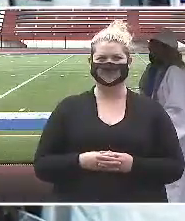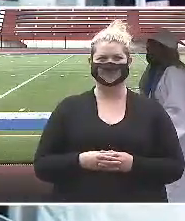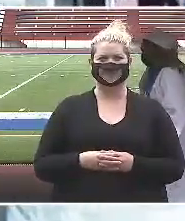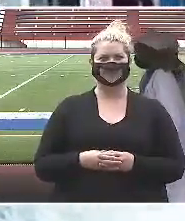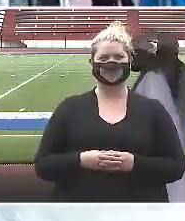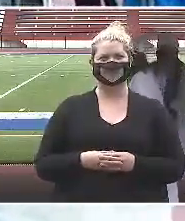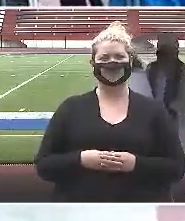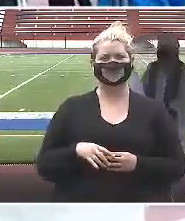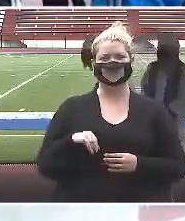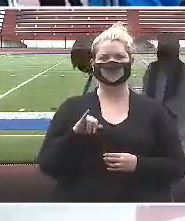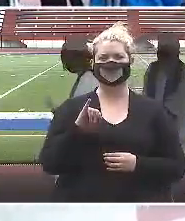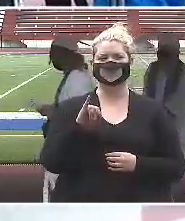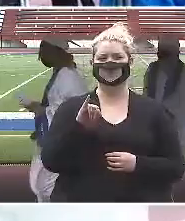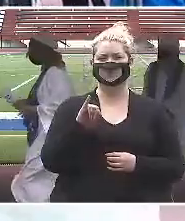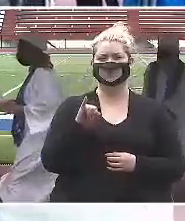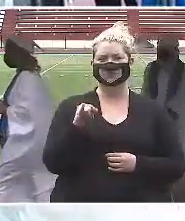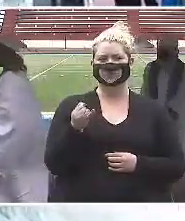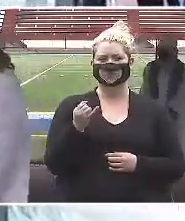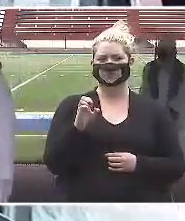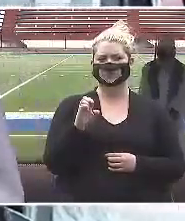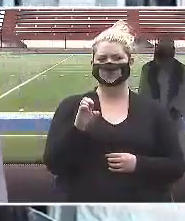Jeremy Cruz.